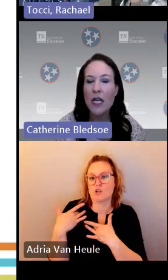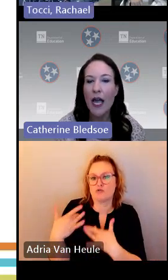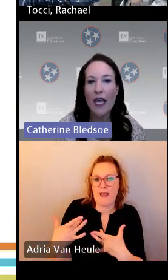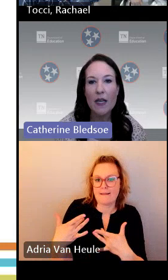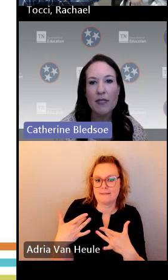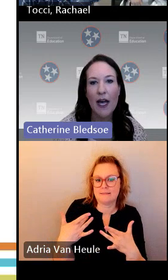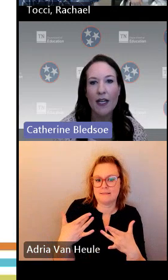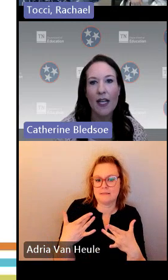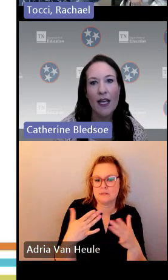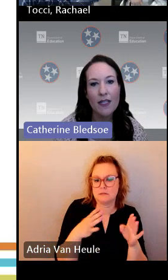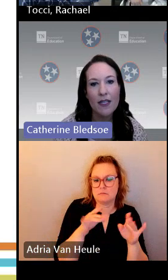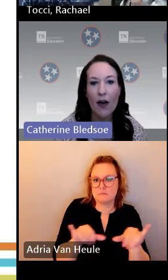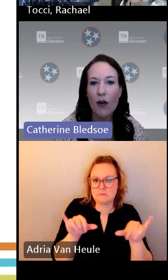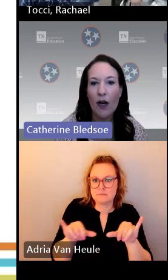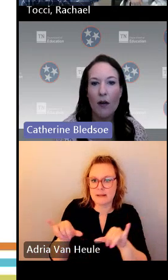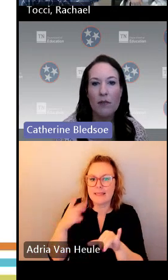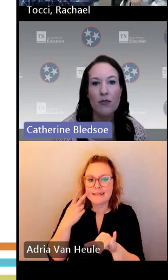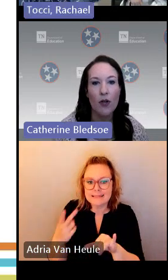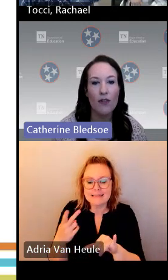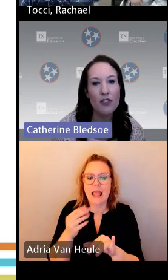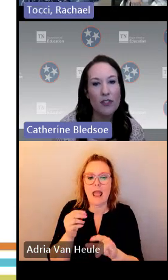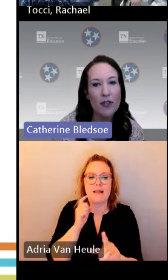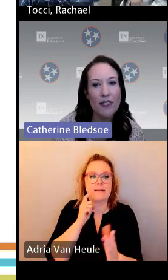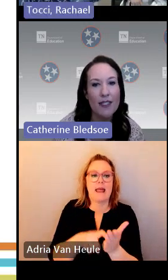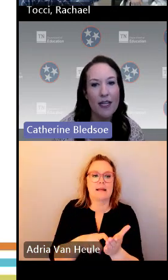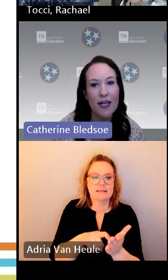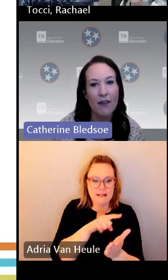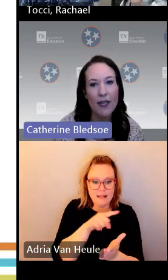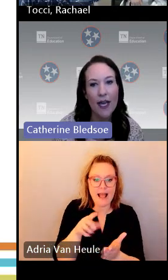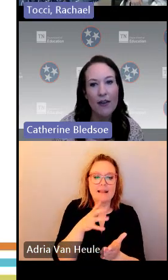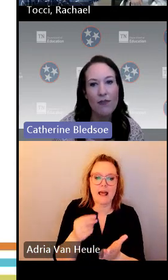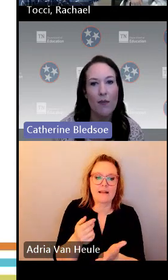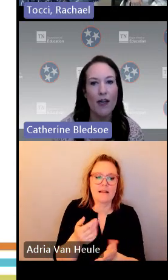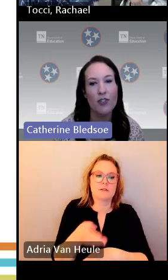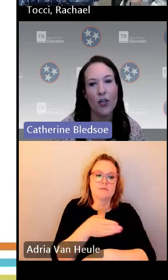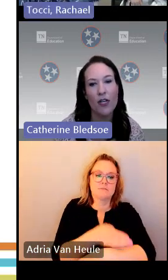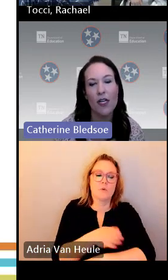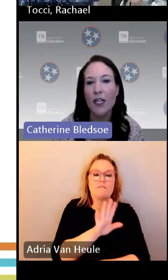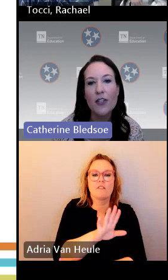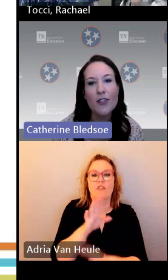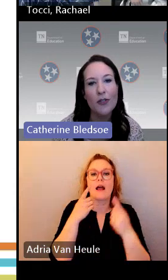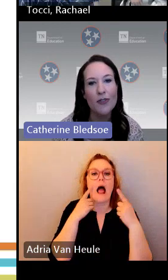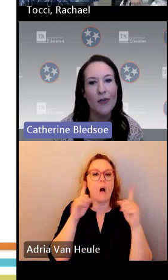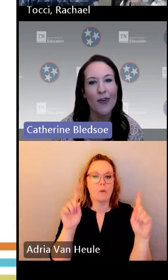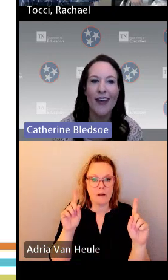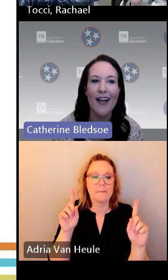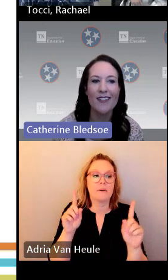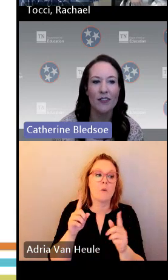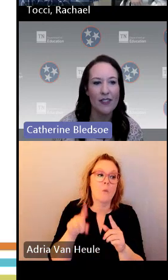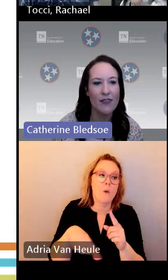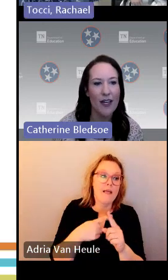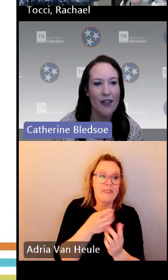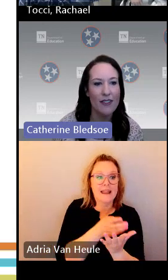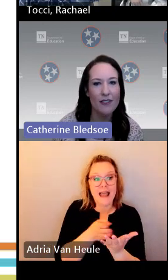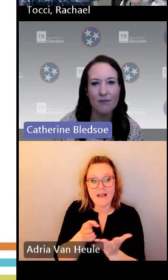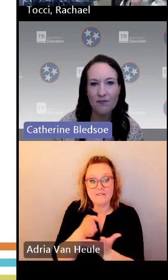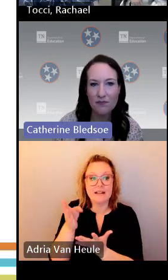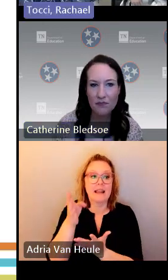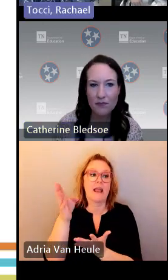interventions aimed at enhancing outcomes for these students as they navigate from that journey into adulthood as they're